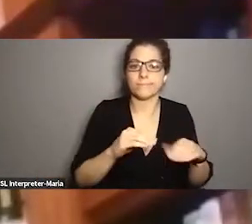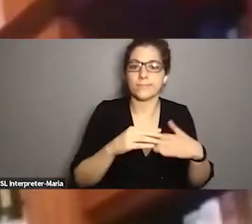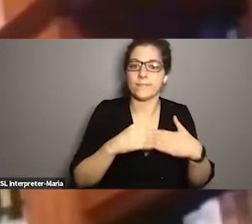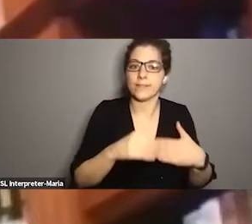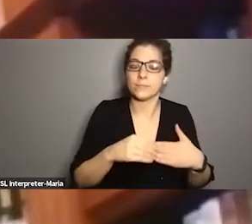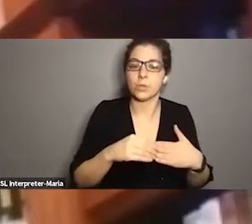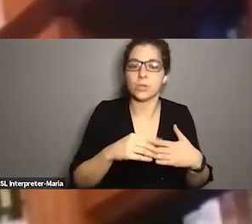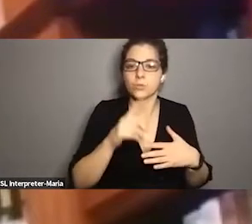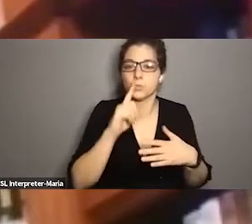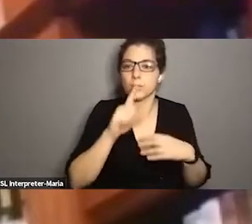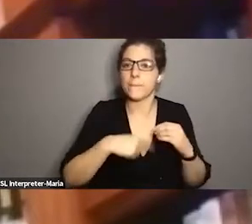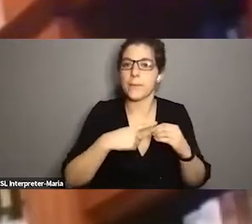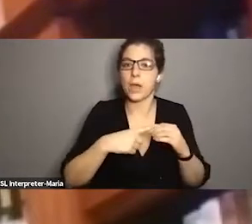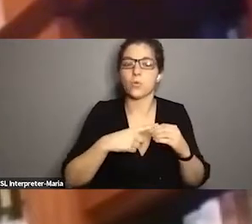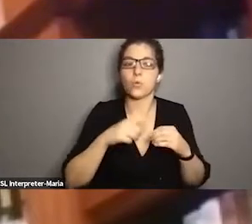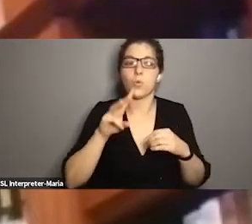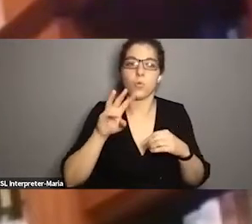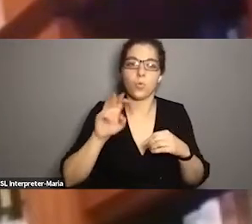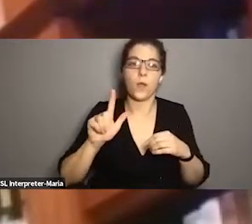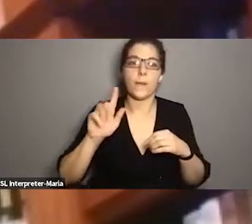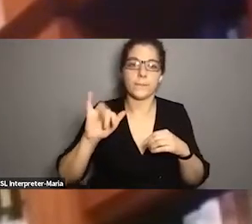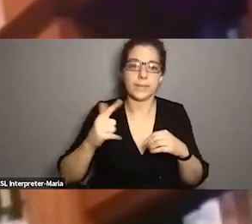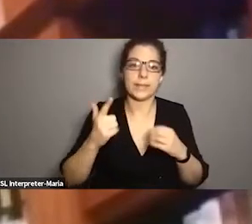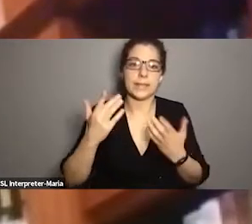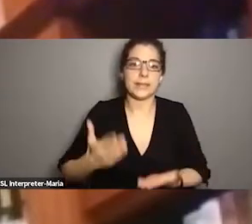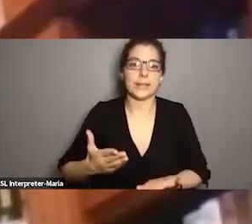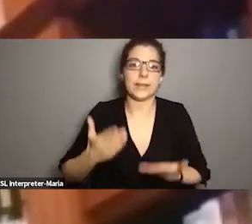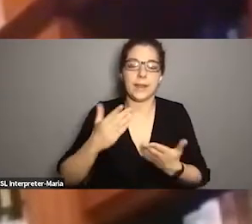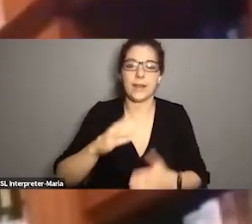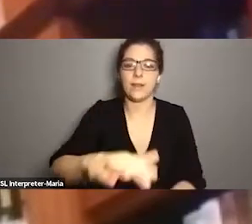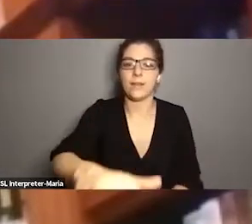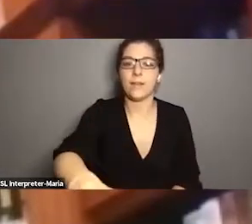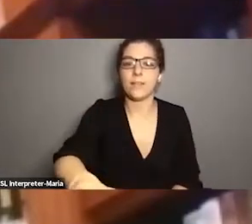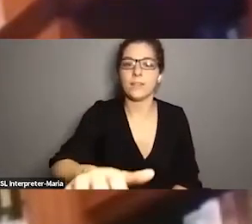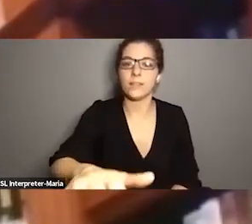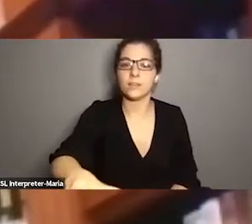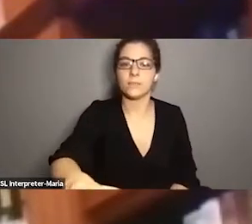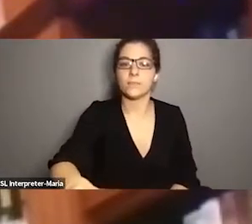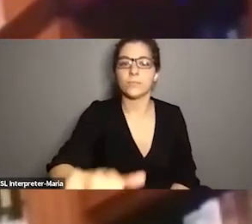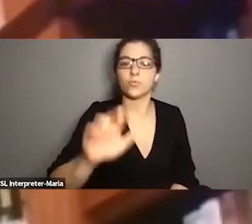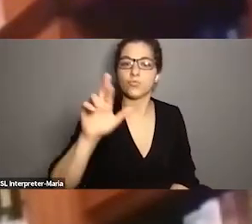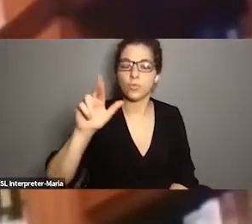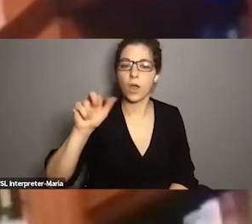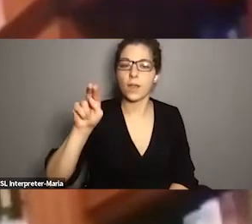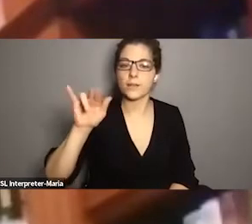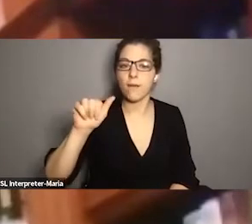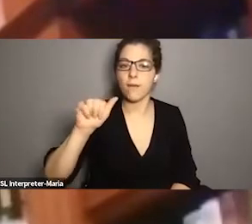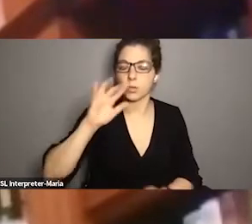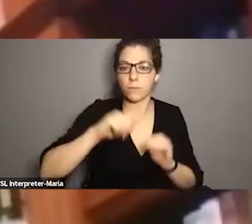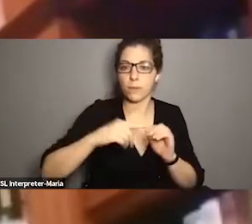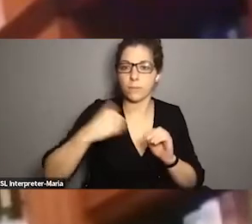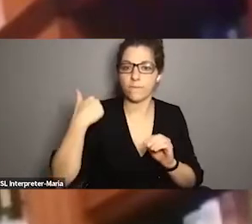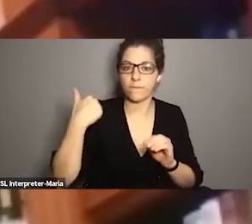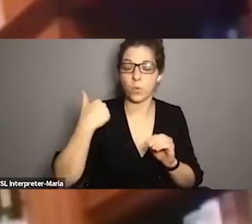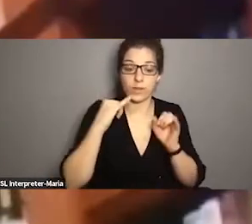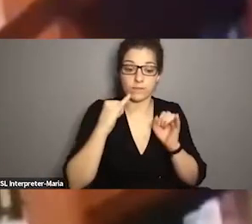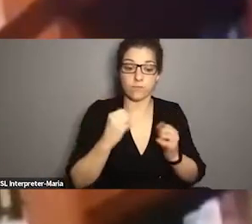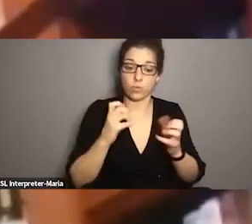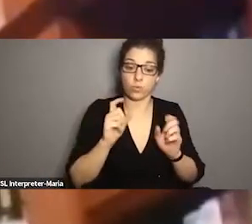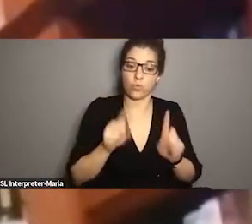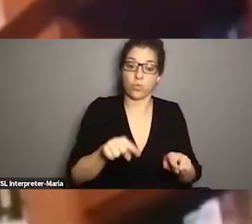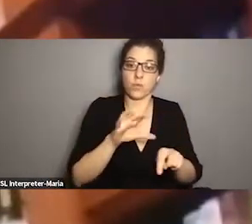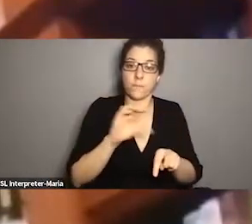It's really about a well-being. And I think, Rania, you talked about this earlier. Individuals want to go to companies that